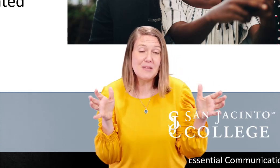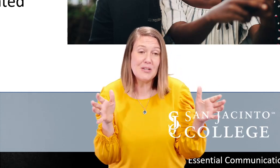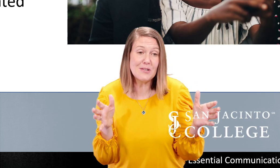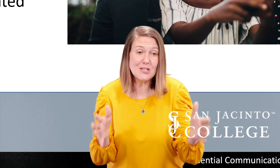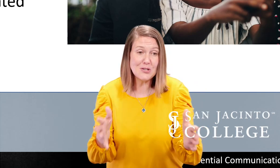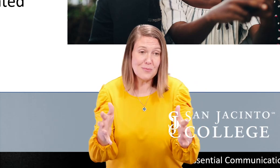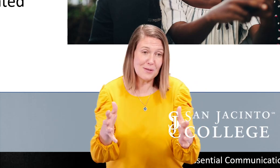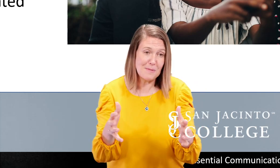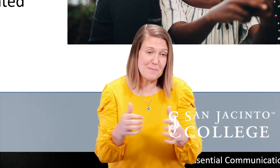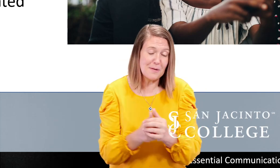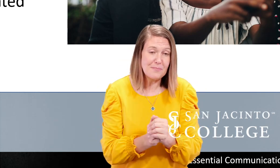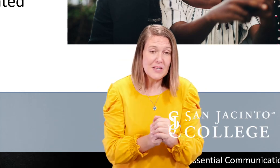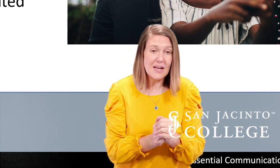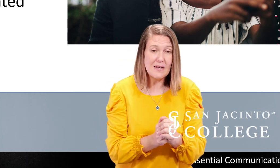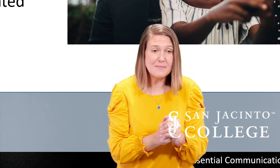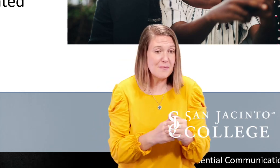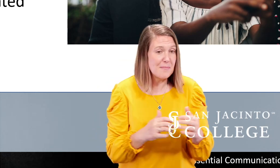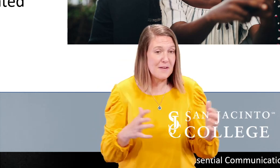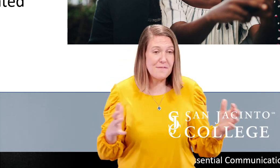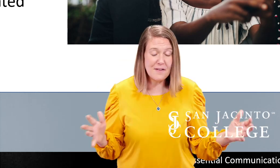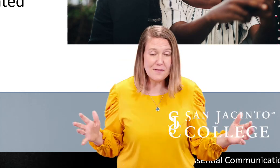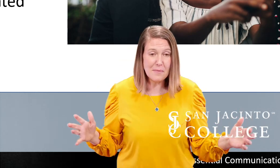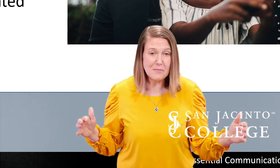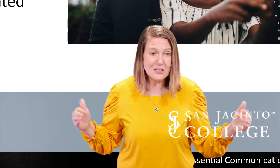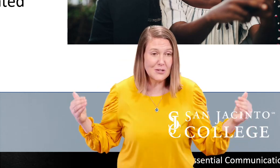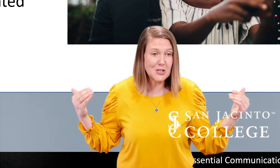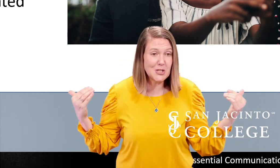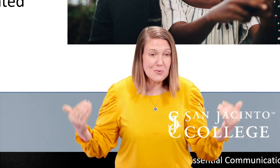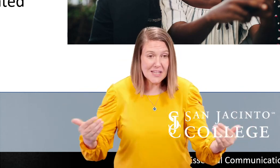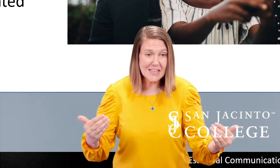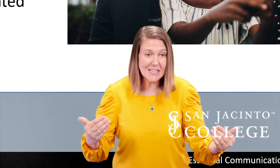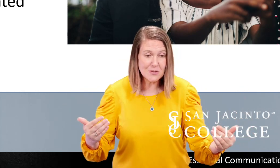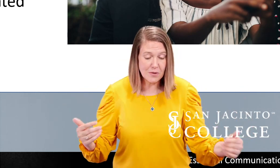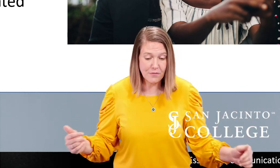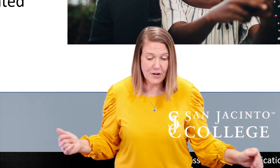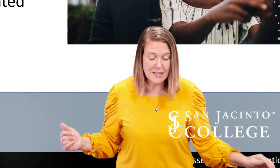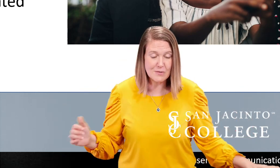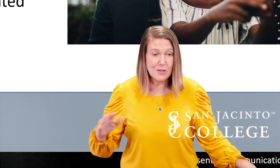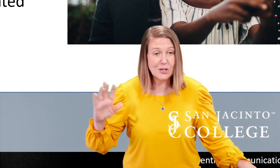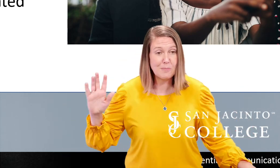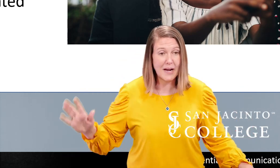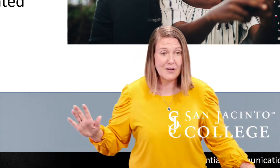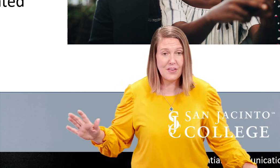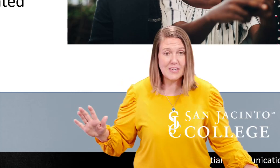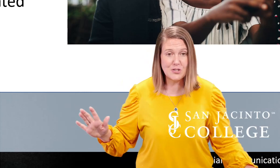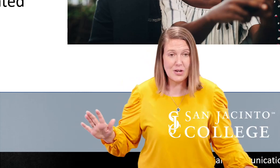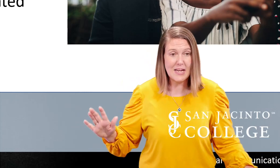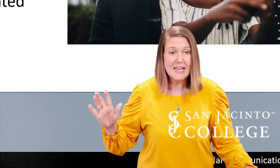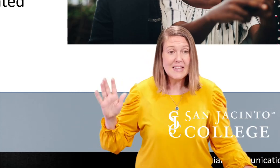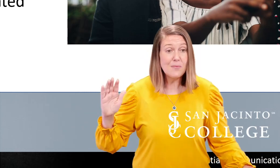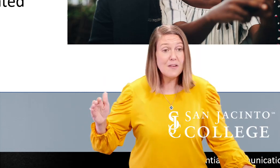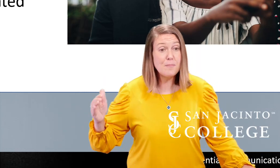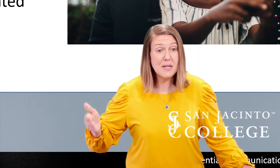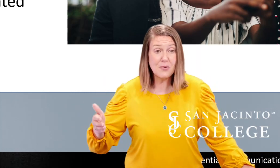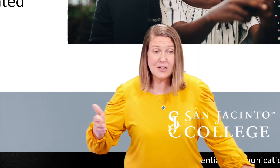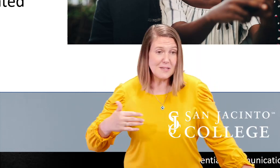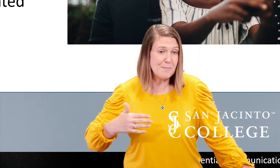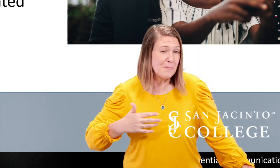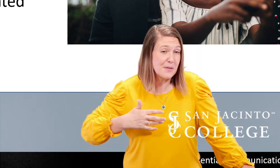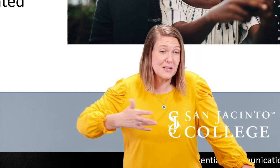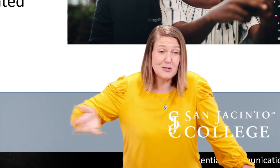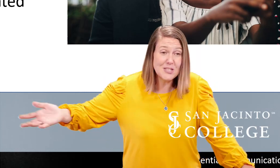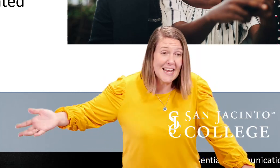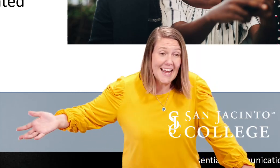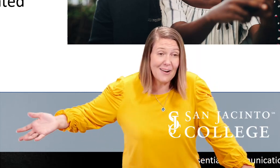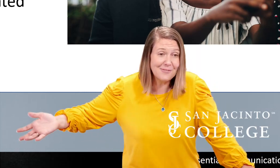Find something you can do with people. Some of my favorite memories are doing things with friends. We look back on that. It's great. Then we have being oriented,